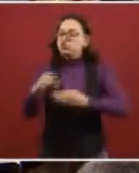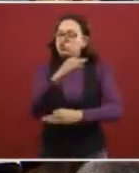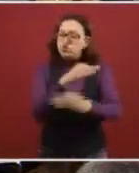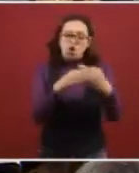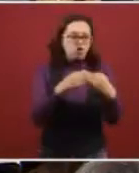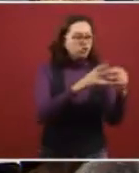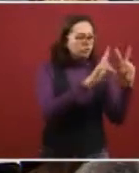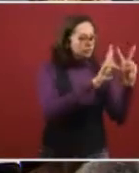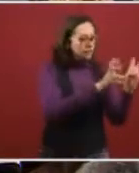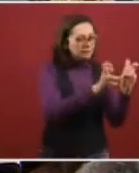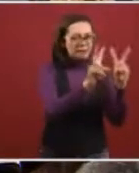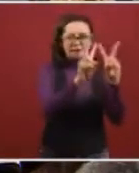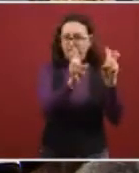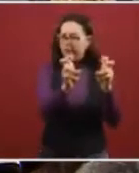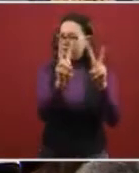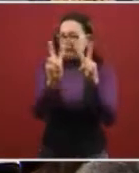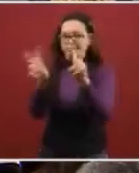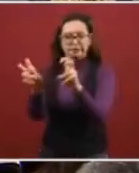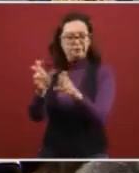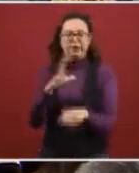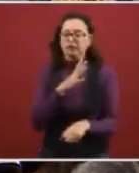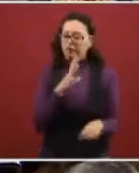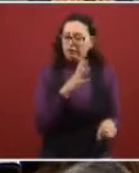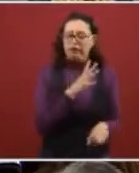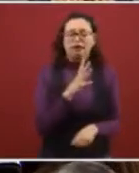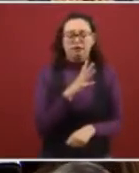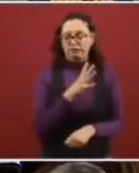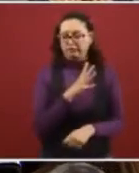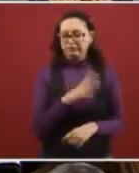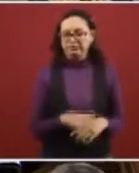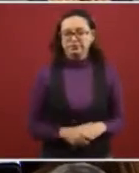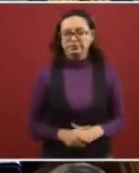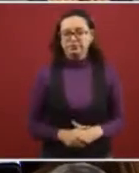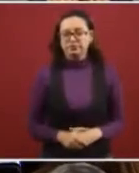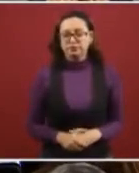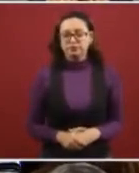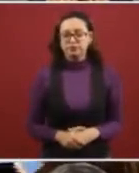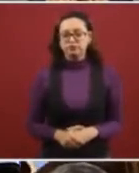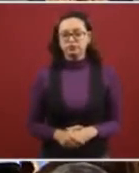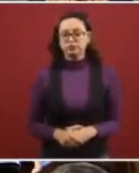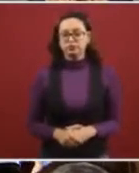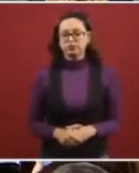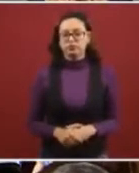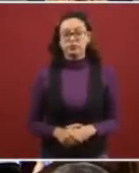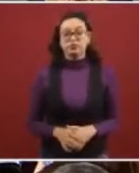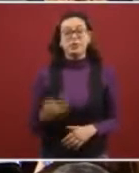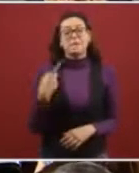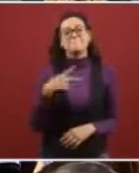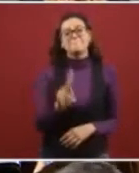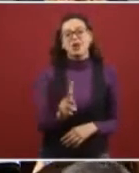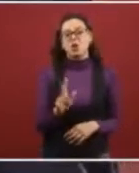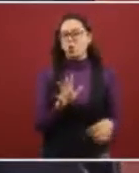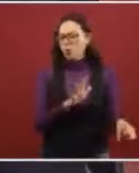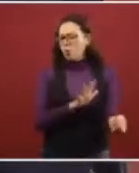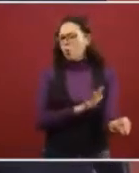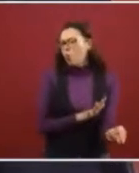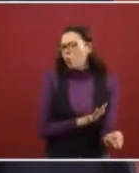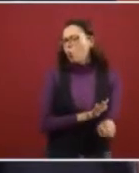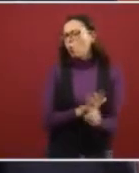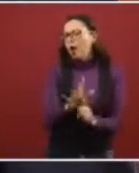campos in all the campuses todos los in all the lands. Lo que no podemos